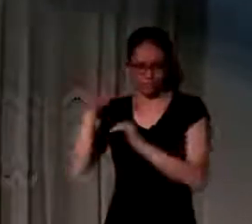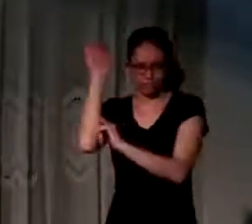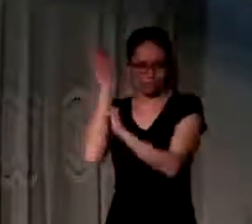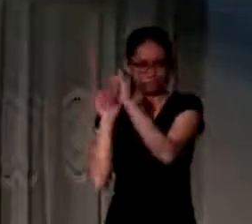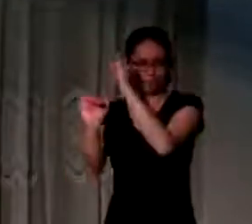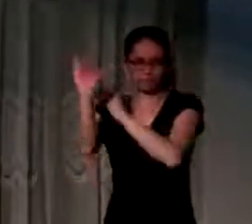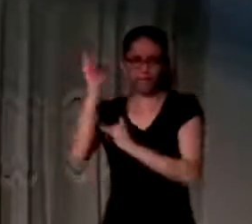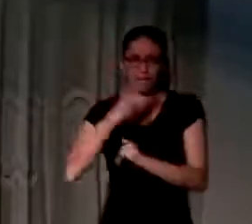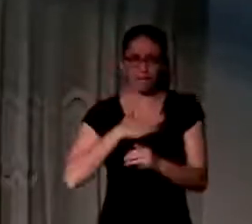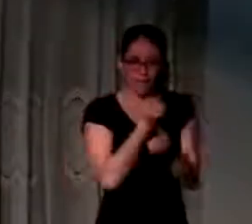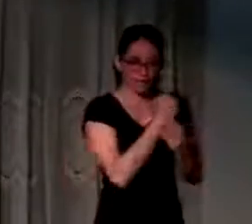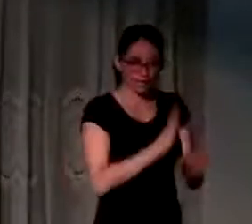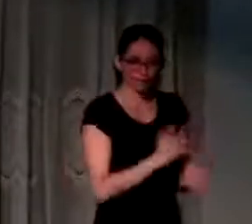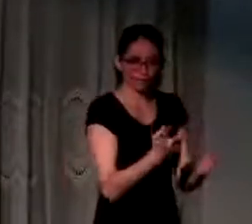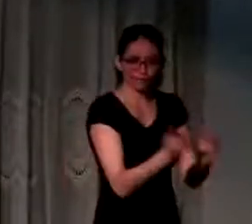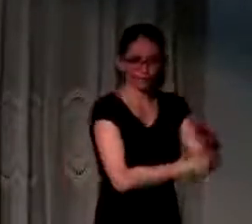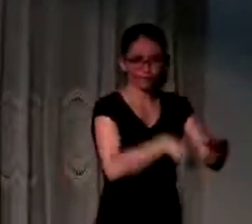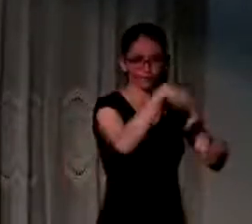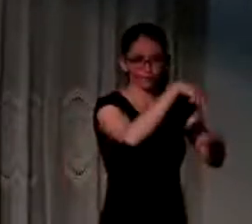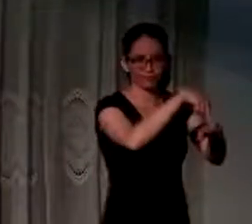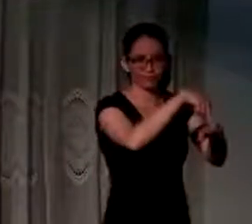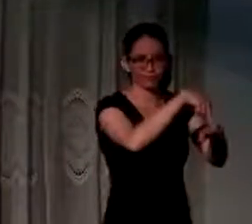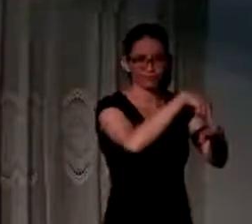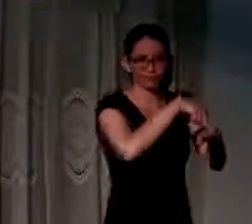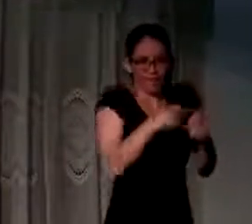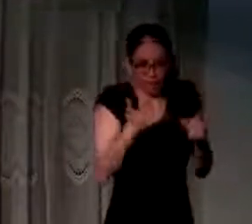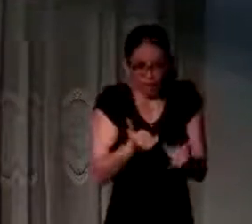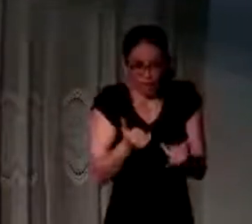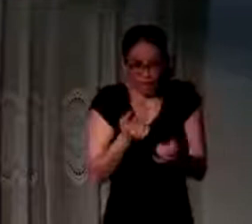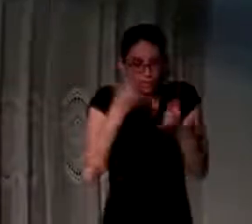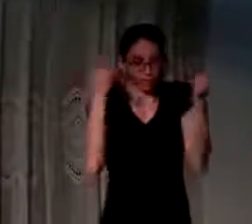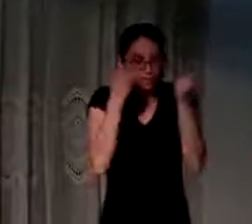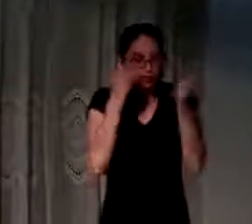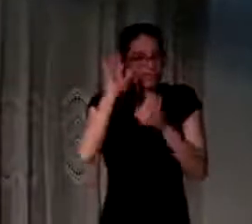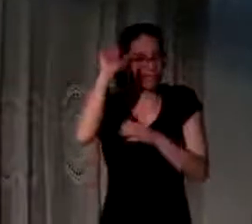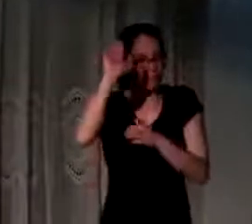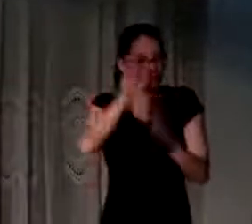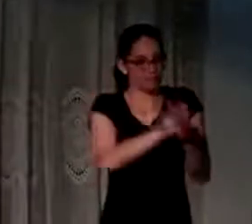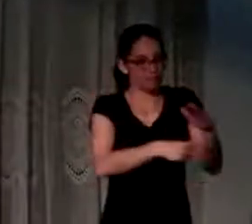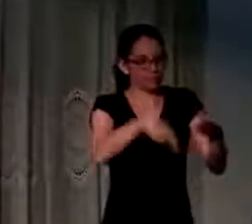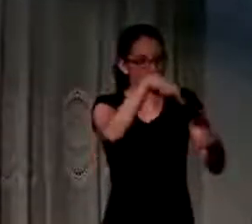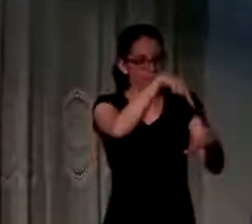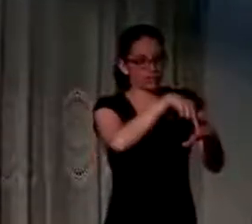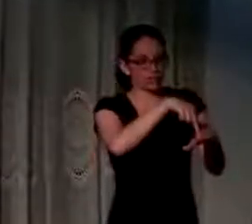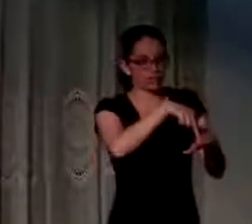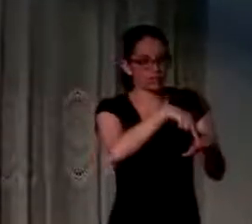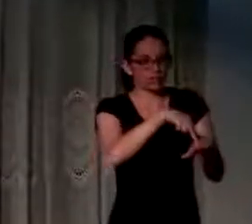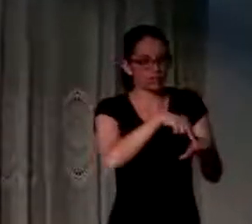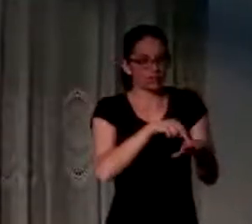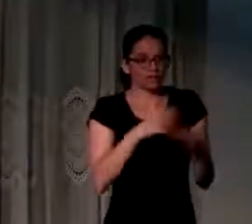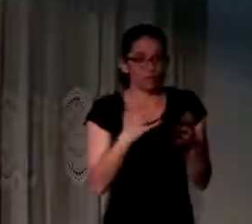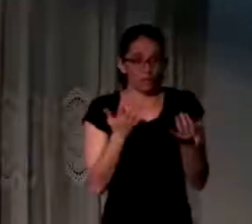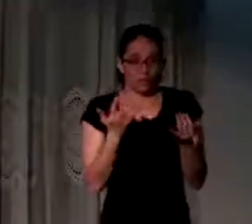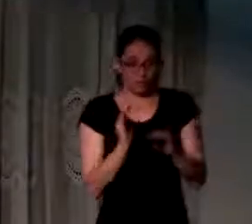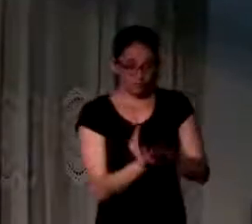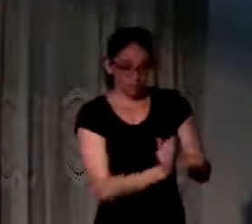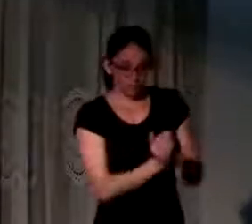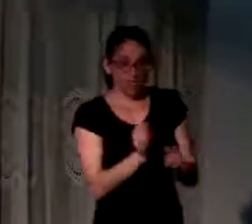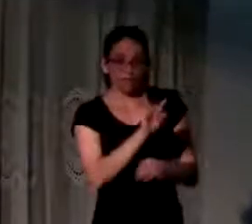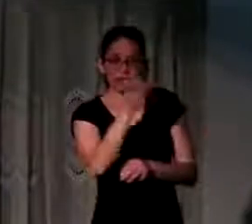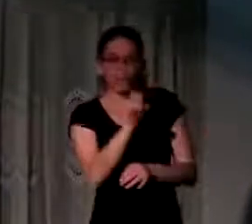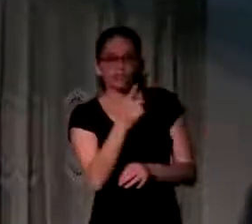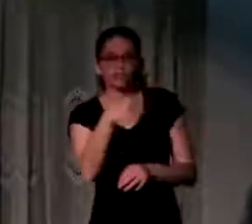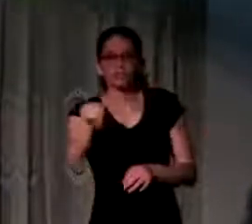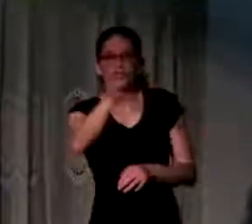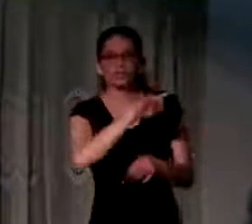this is the day we celebrate. So this is a question for you. What difference does all this make? If it